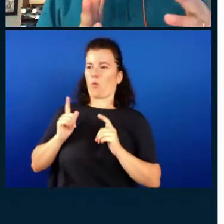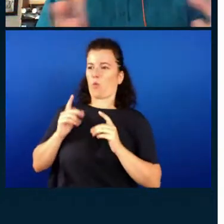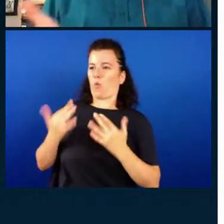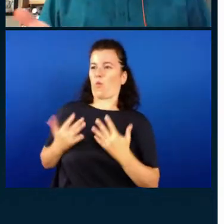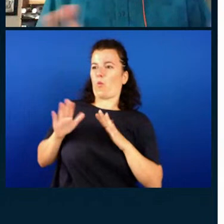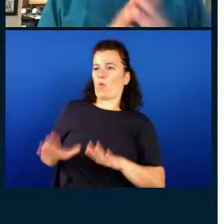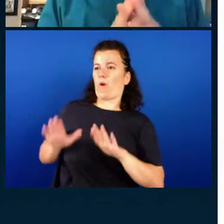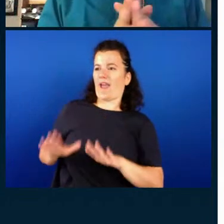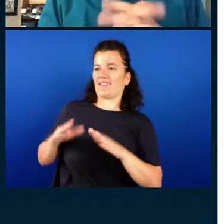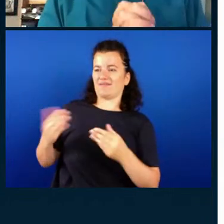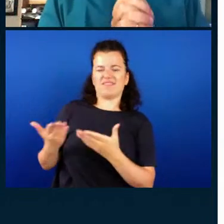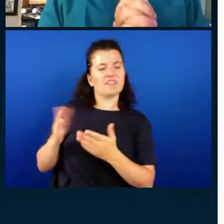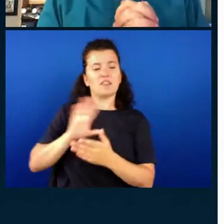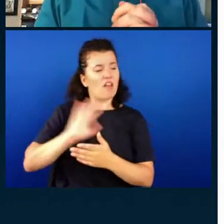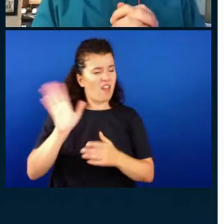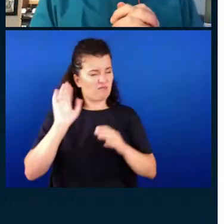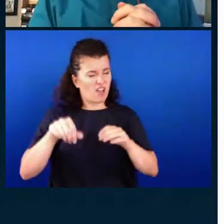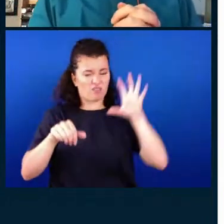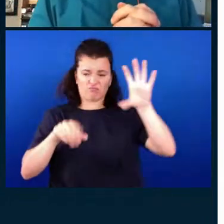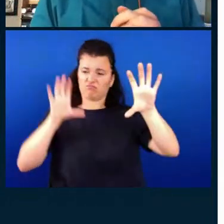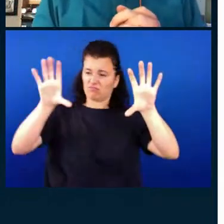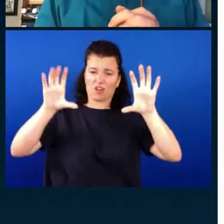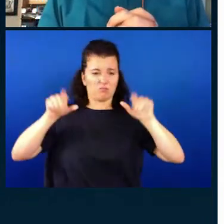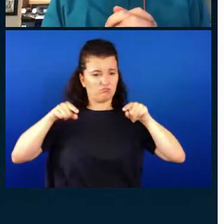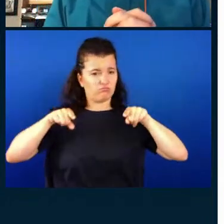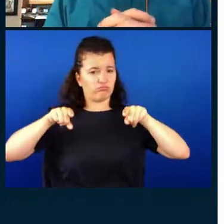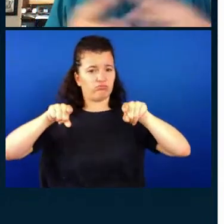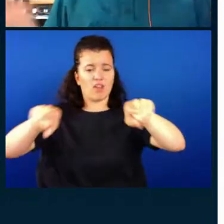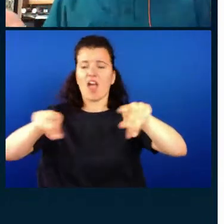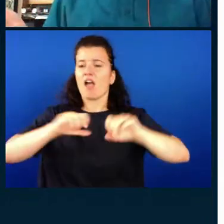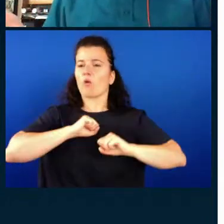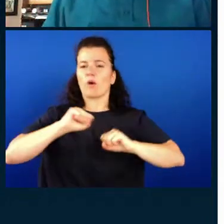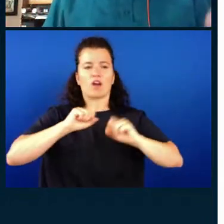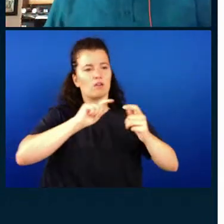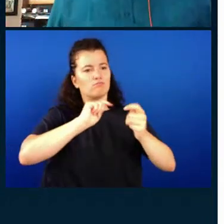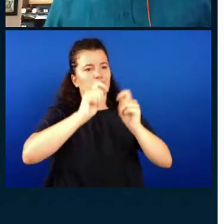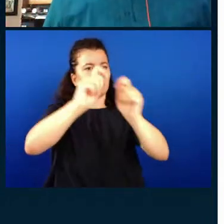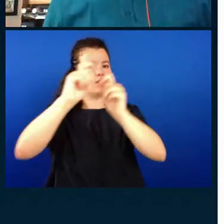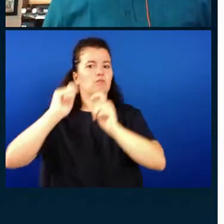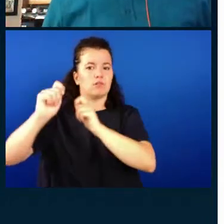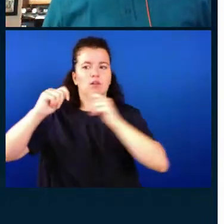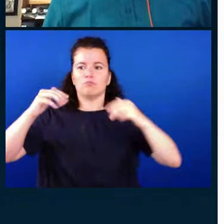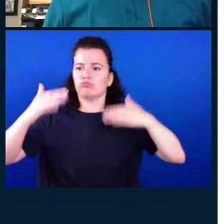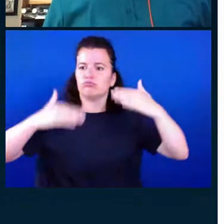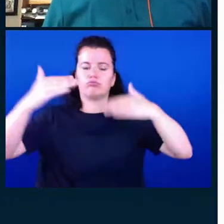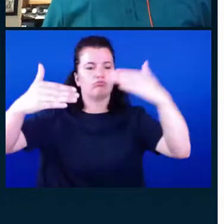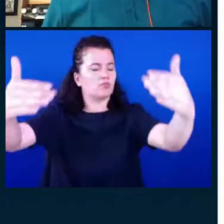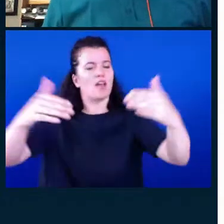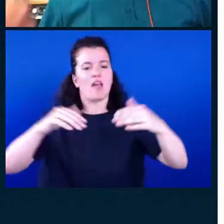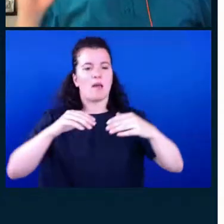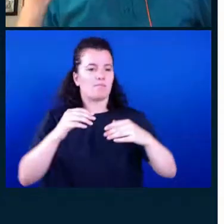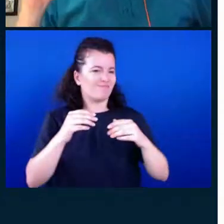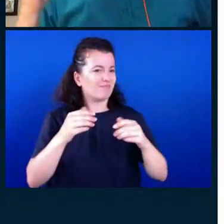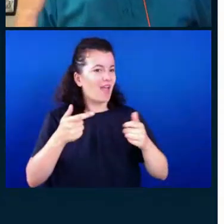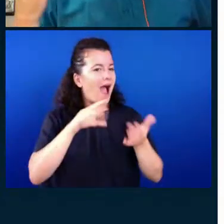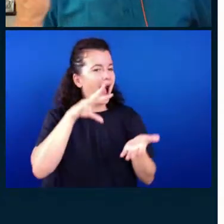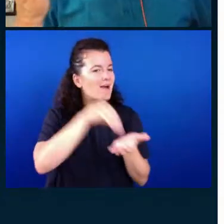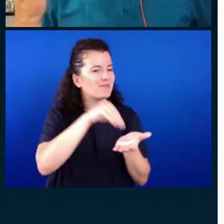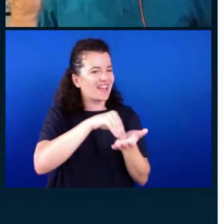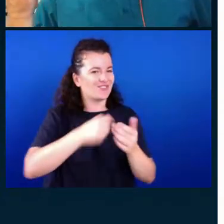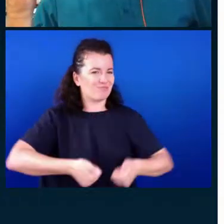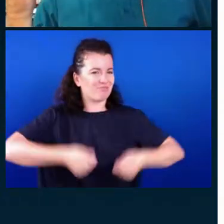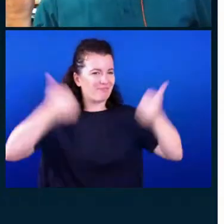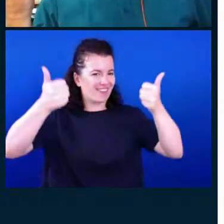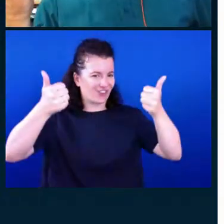to be much more agile and to deploy a lot quicker and build better applications. But